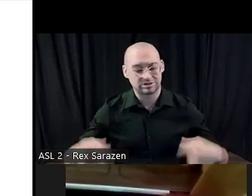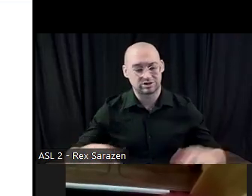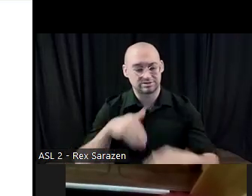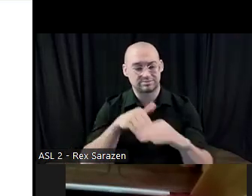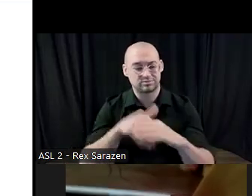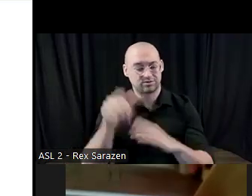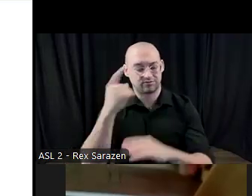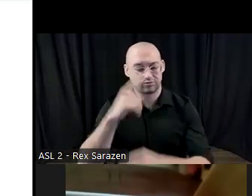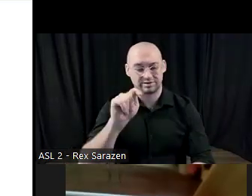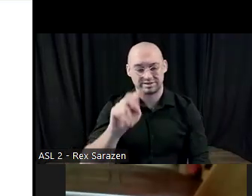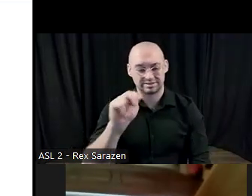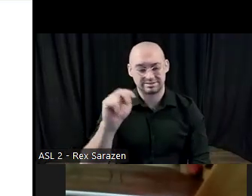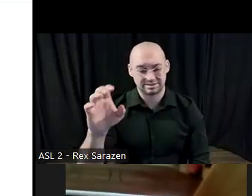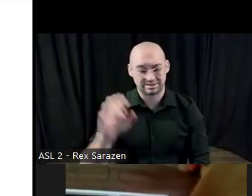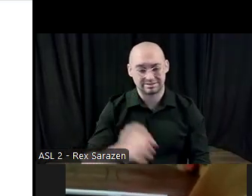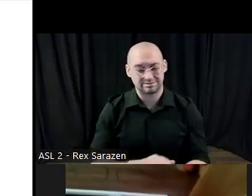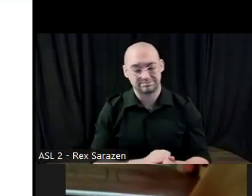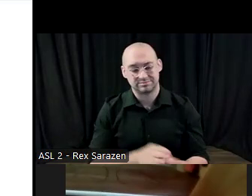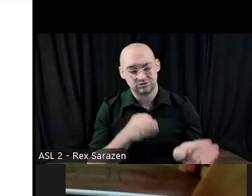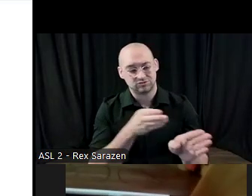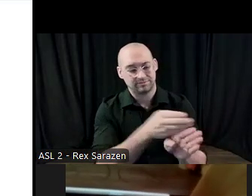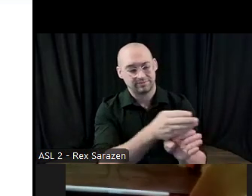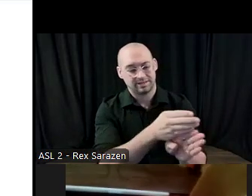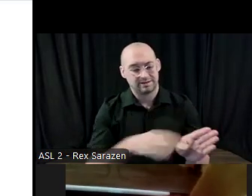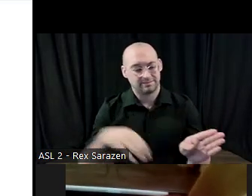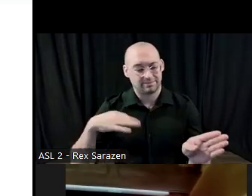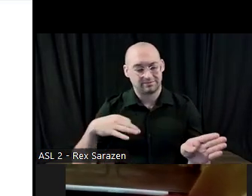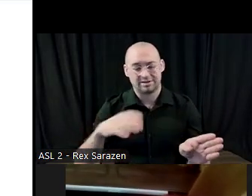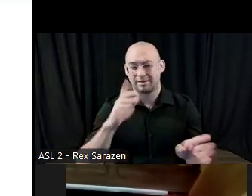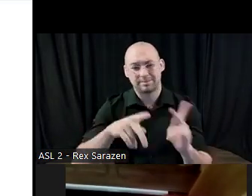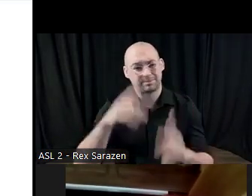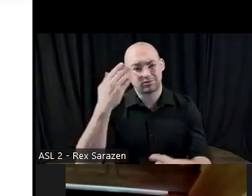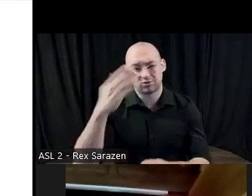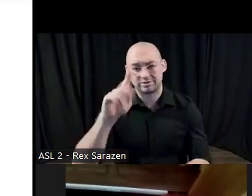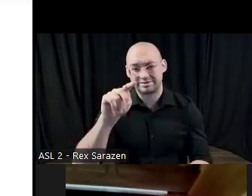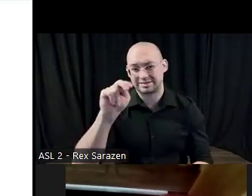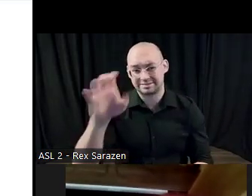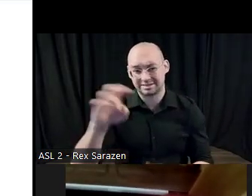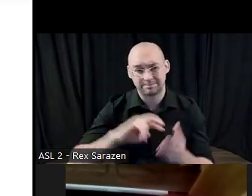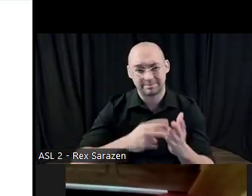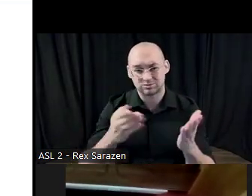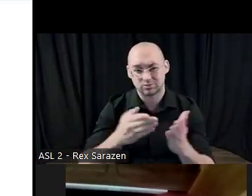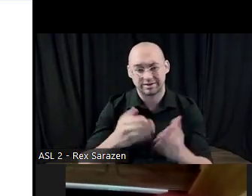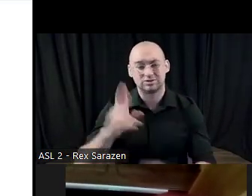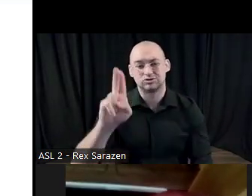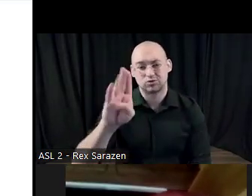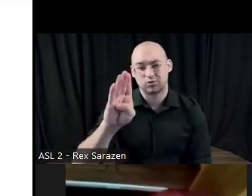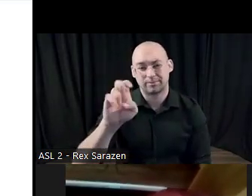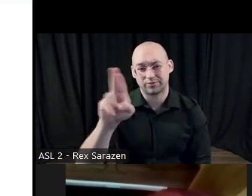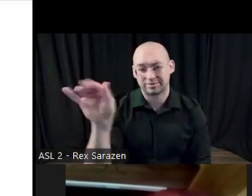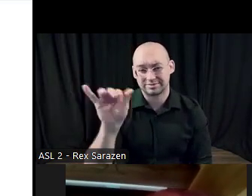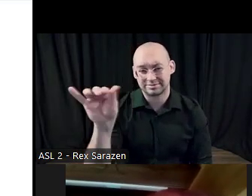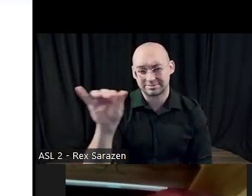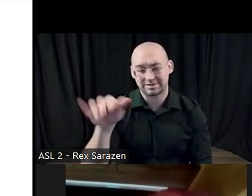TNCs. And if people don't know what TNCs are, those are like our Uber and